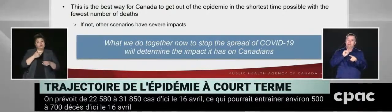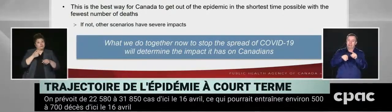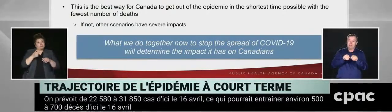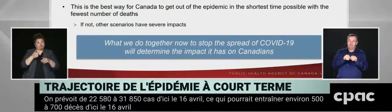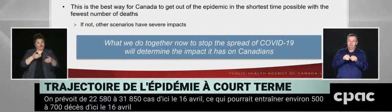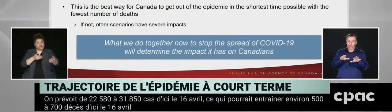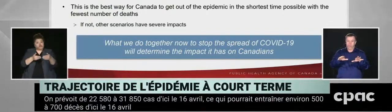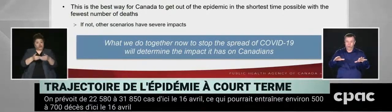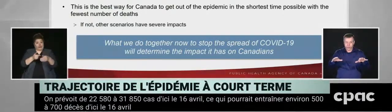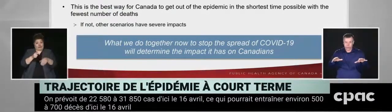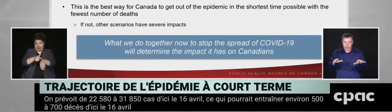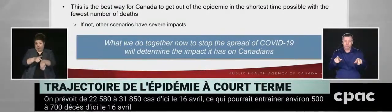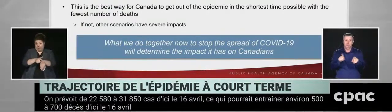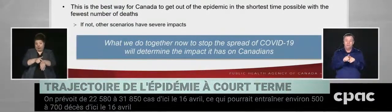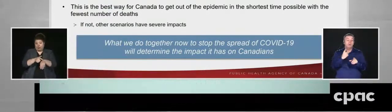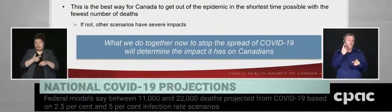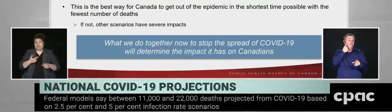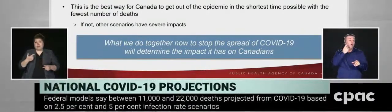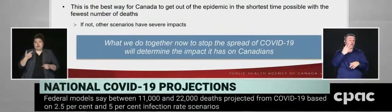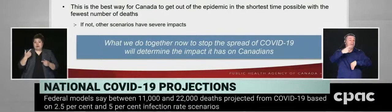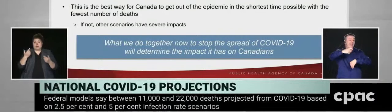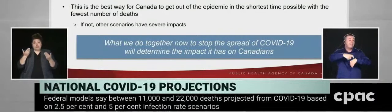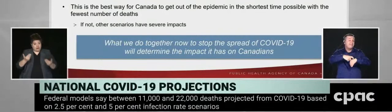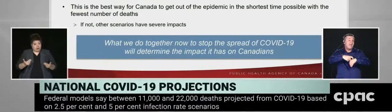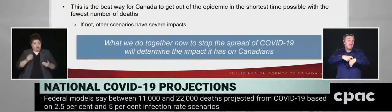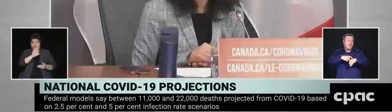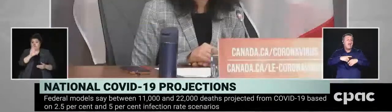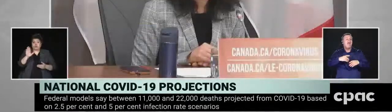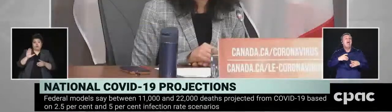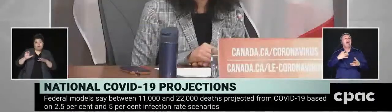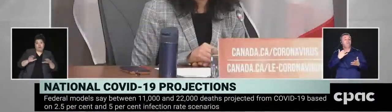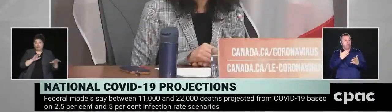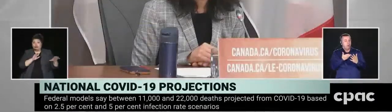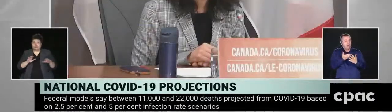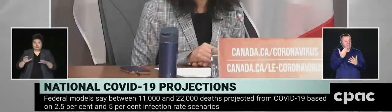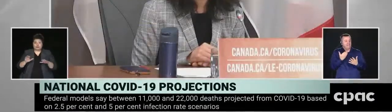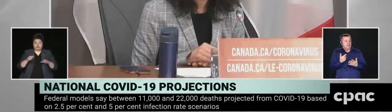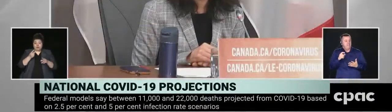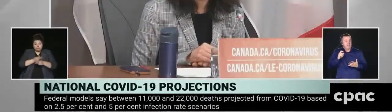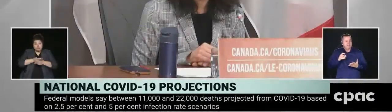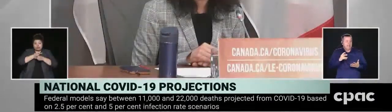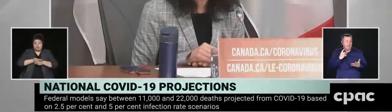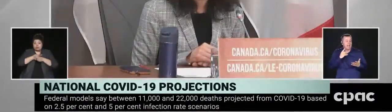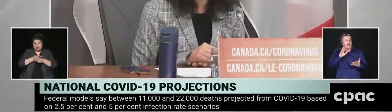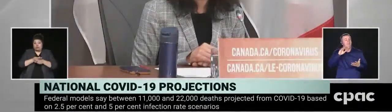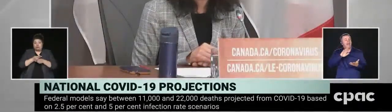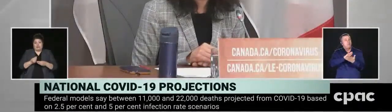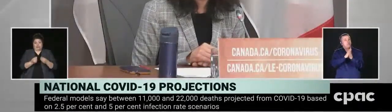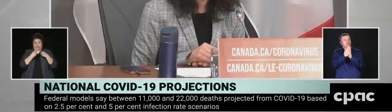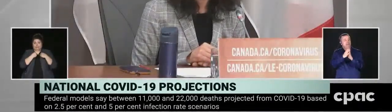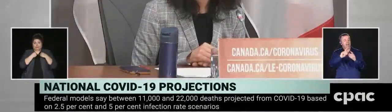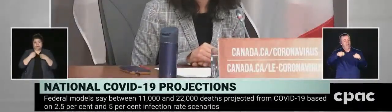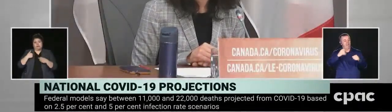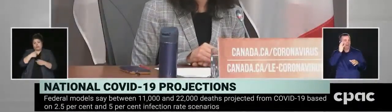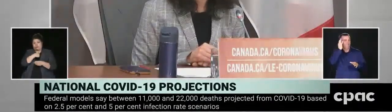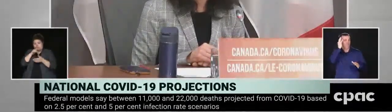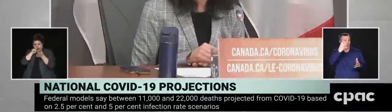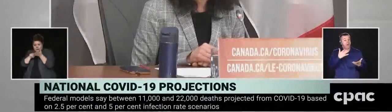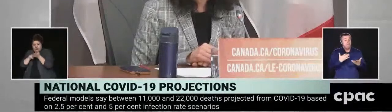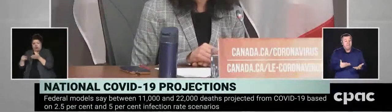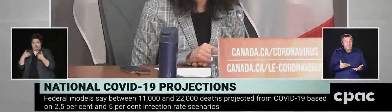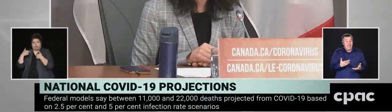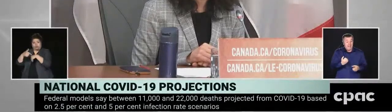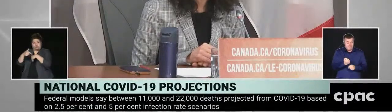we do together now will buy us more time to further understand the virus and to develop treatments and vaccines. We are